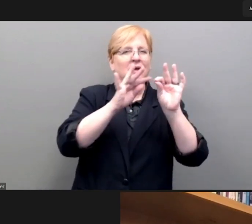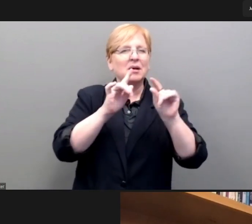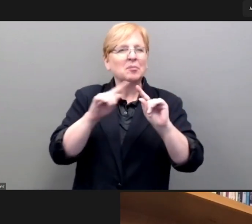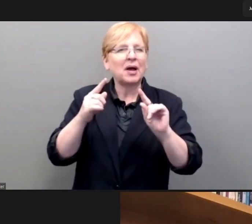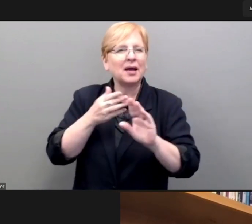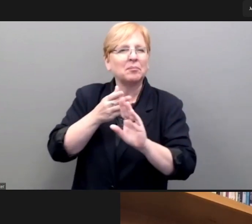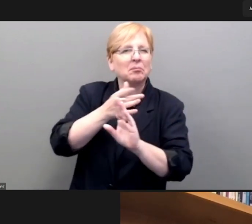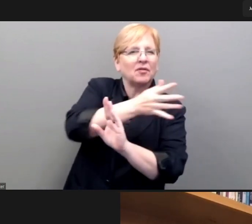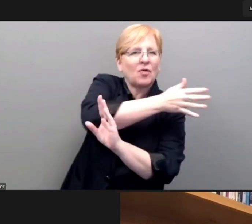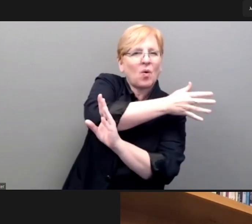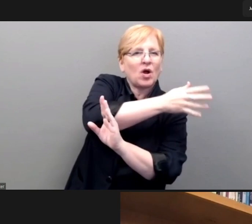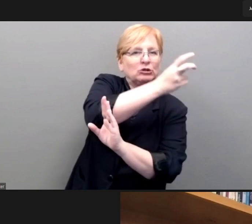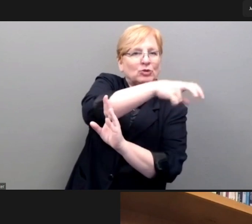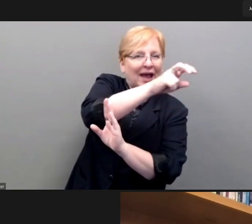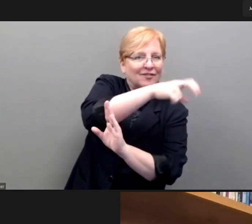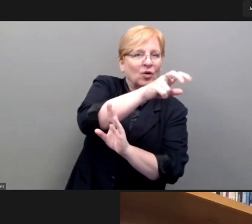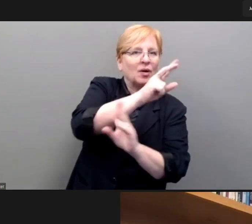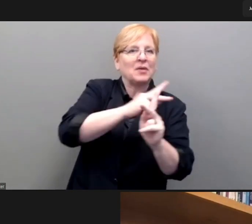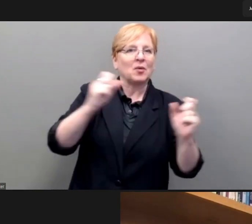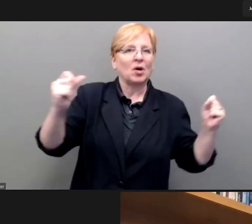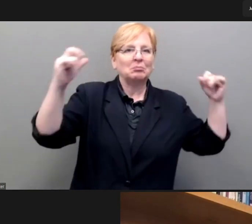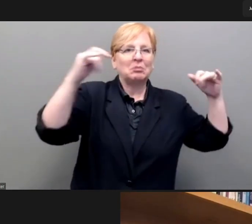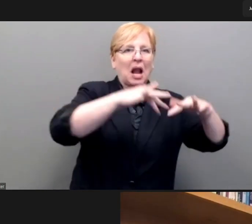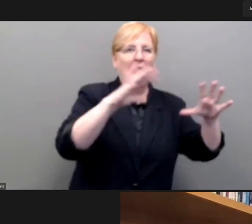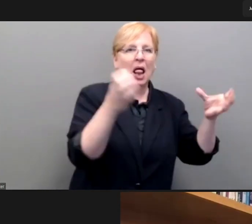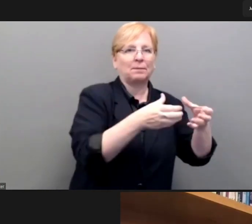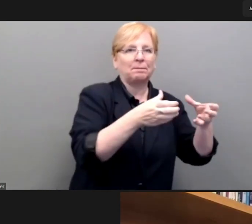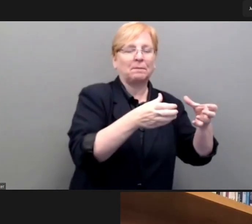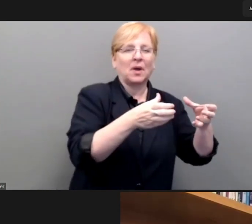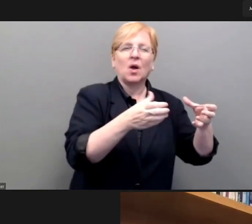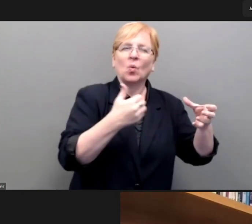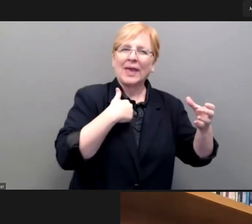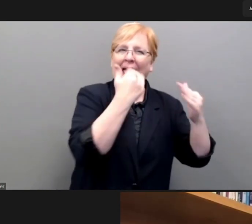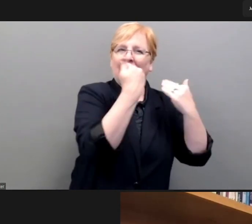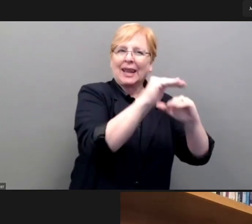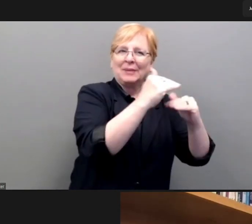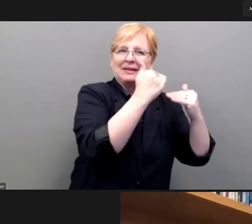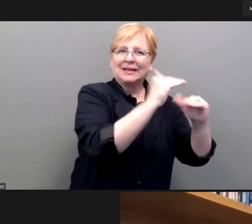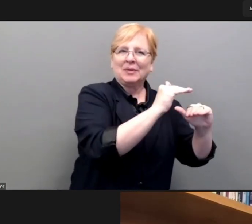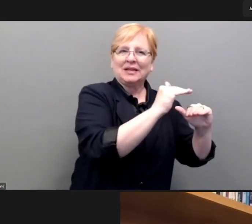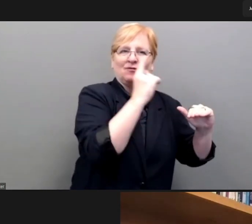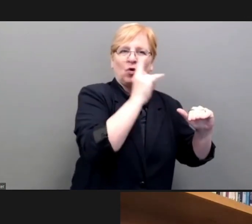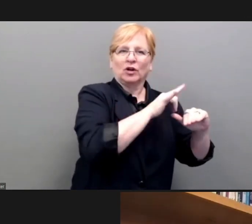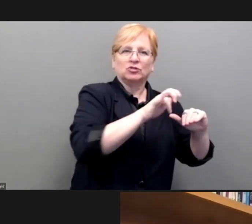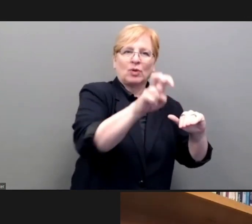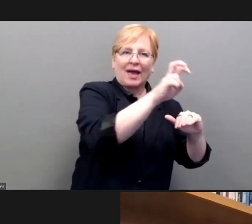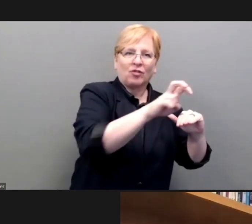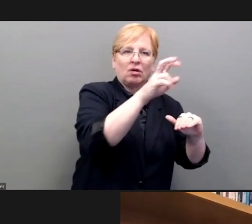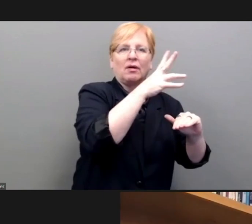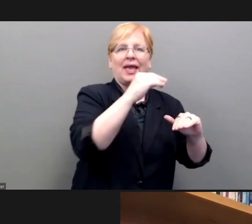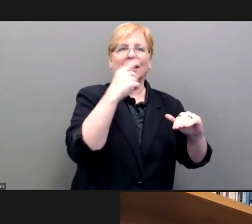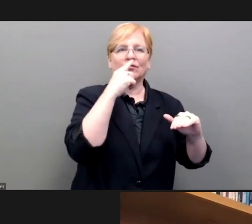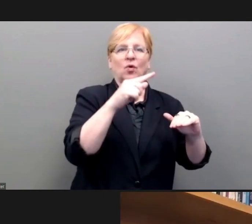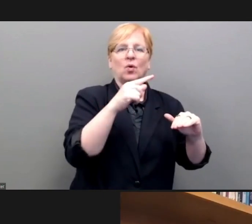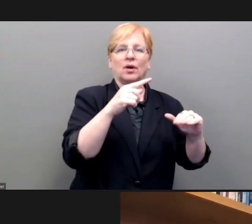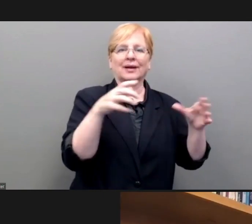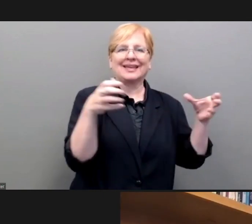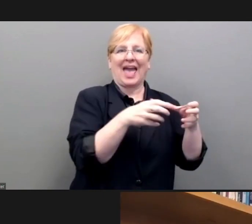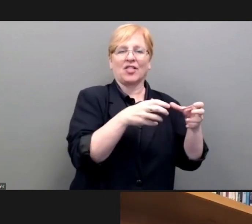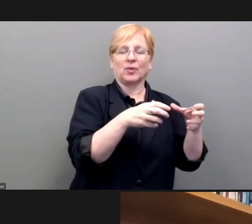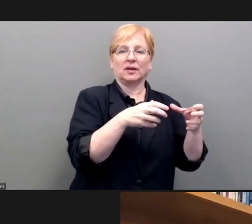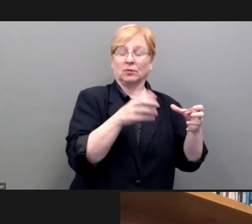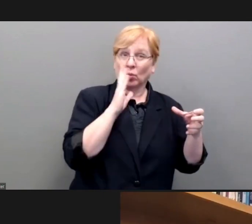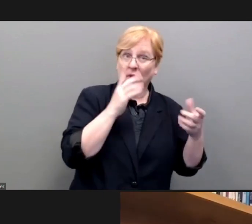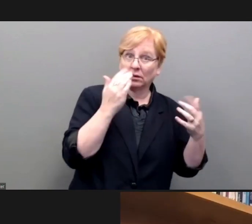specific limitations, and I wondered if that was on the radar as well. Thank you. Sure, Julia, I didn't answer